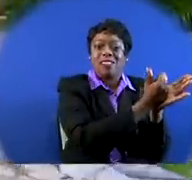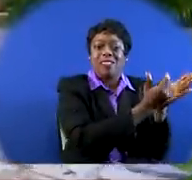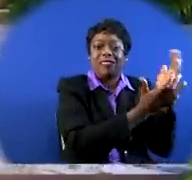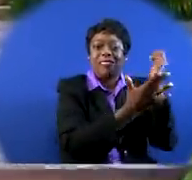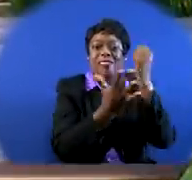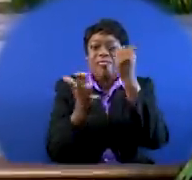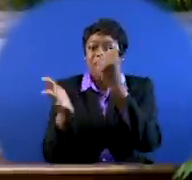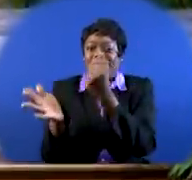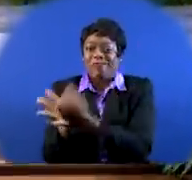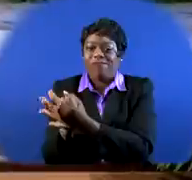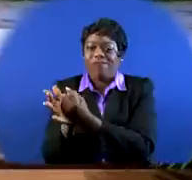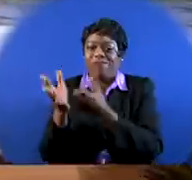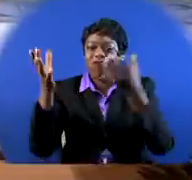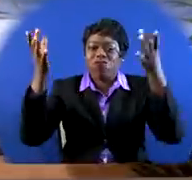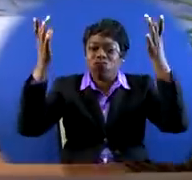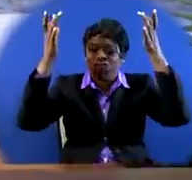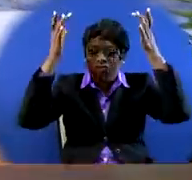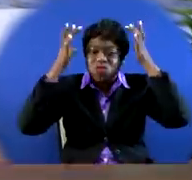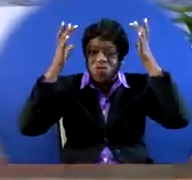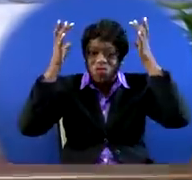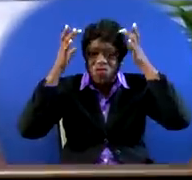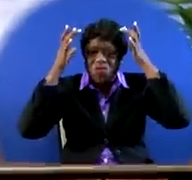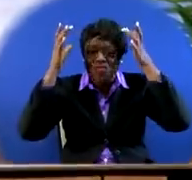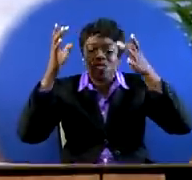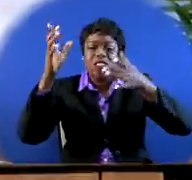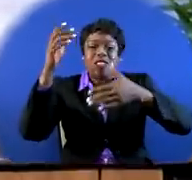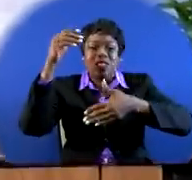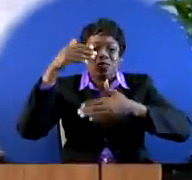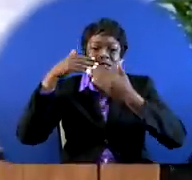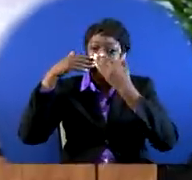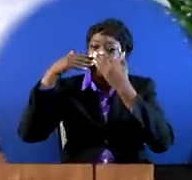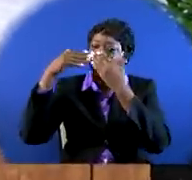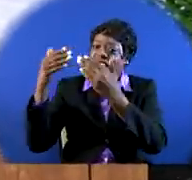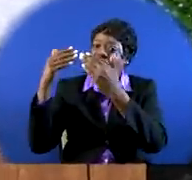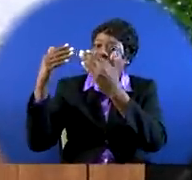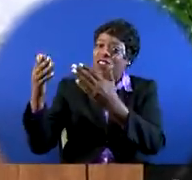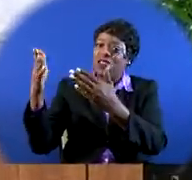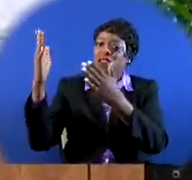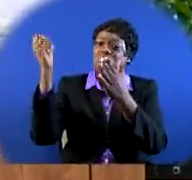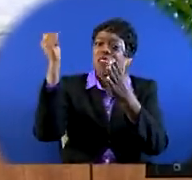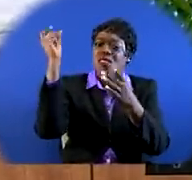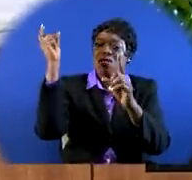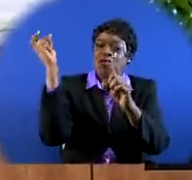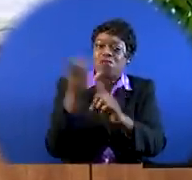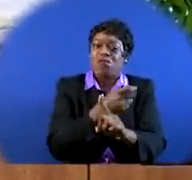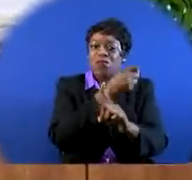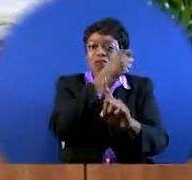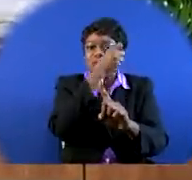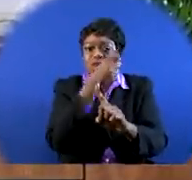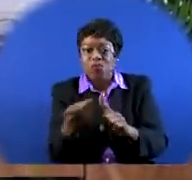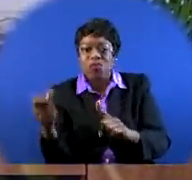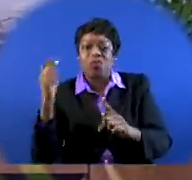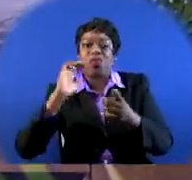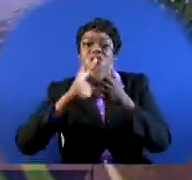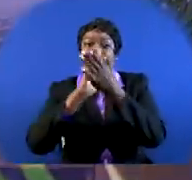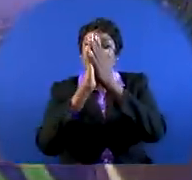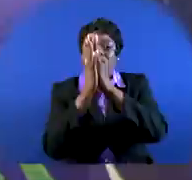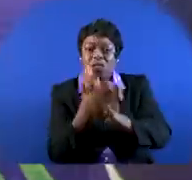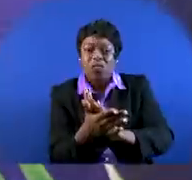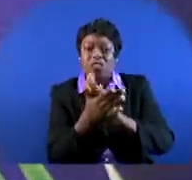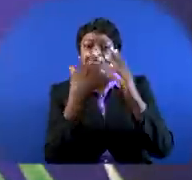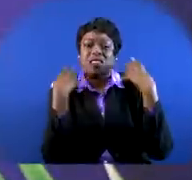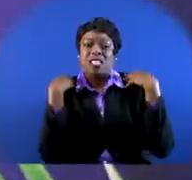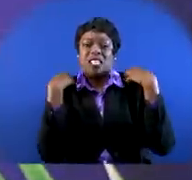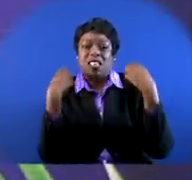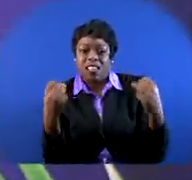and the crown of thorns. We thank you that by his stripes we are healed.